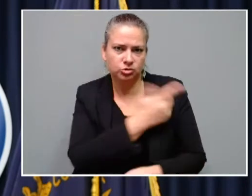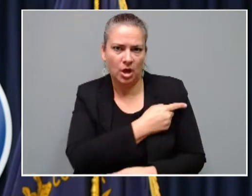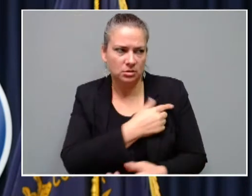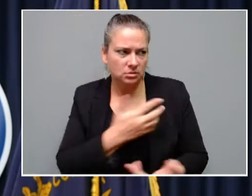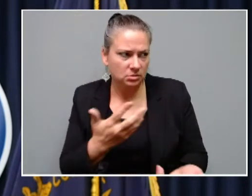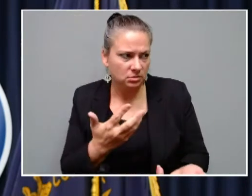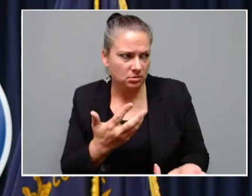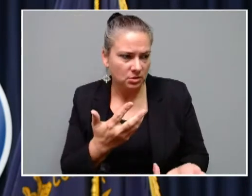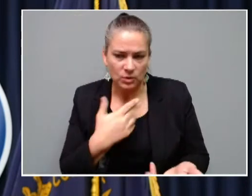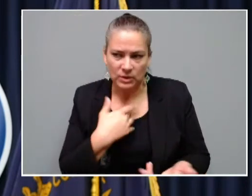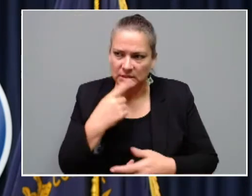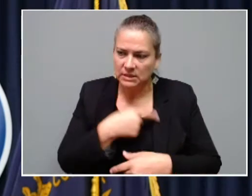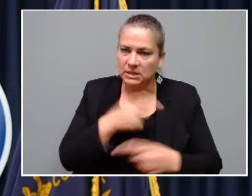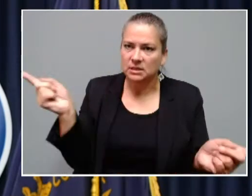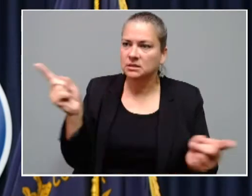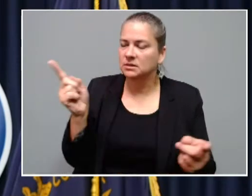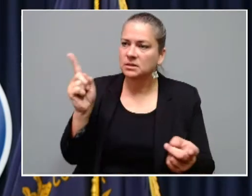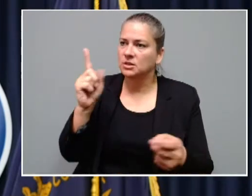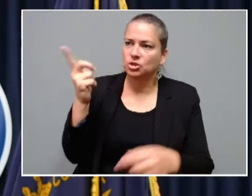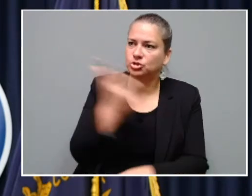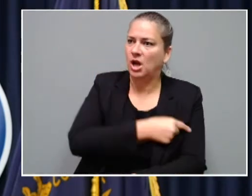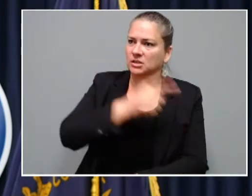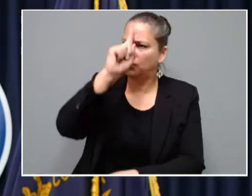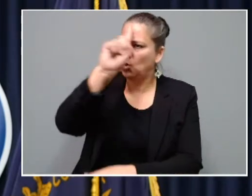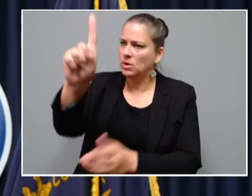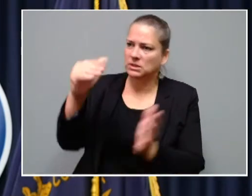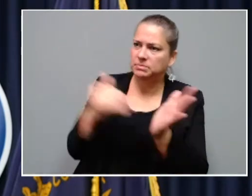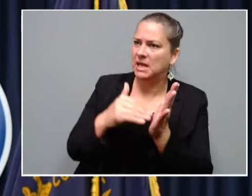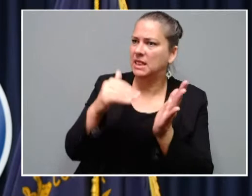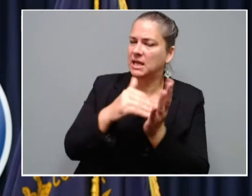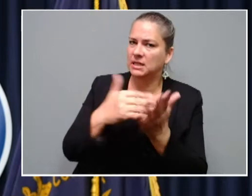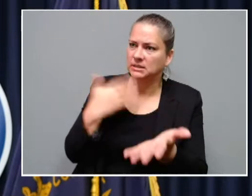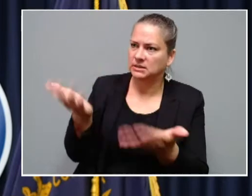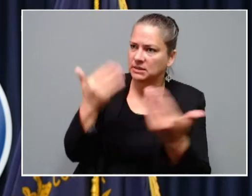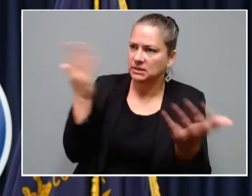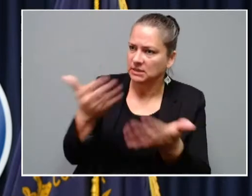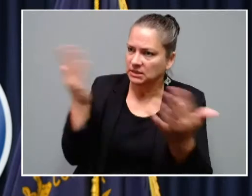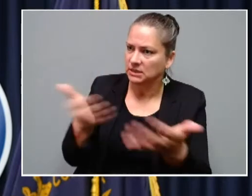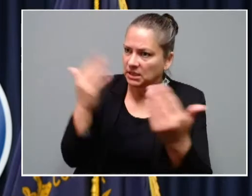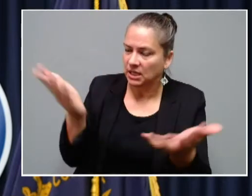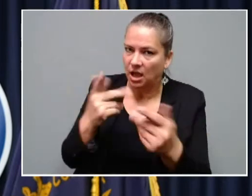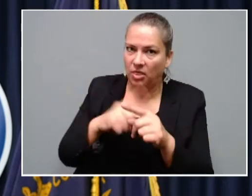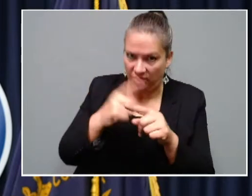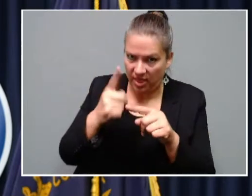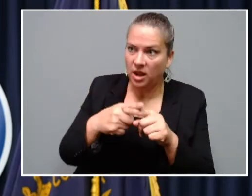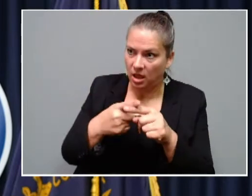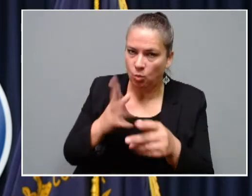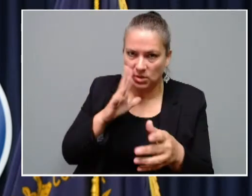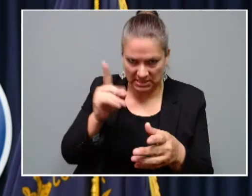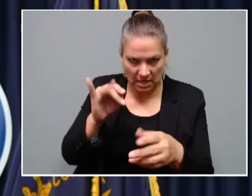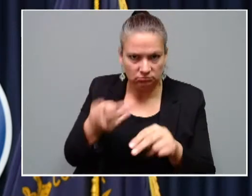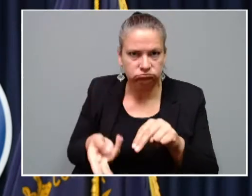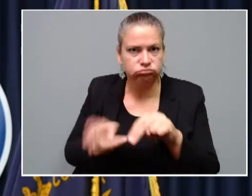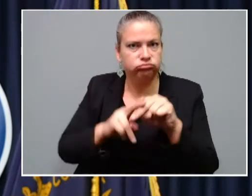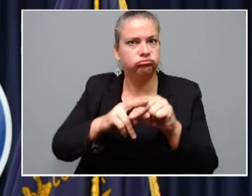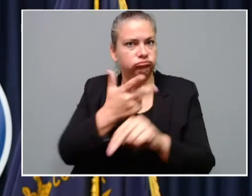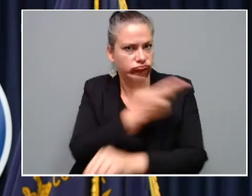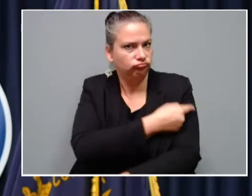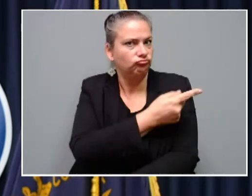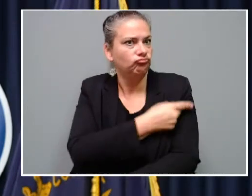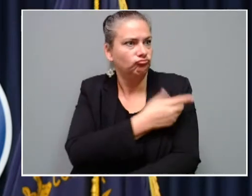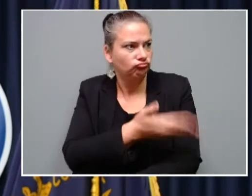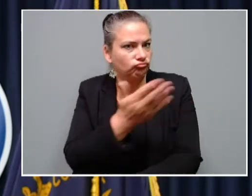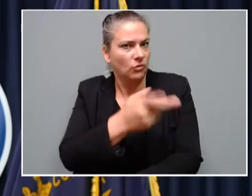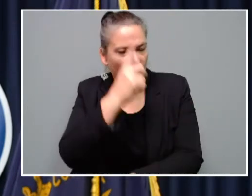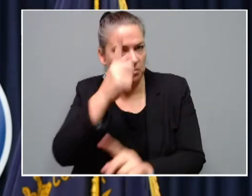decrease stopped, and we had steady vaccinations for the next, in fact, several months.